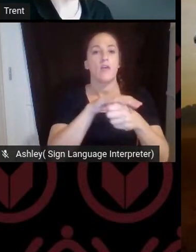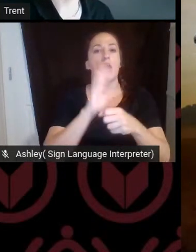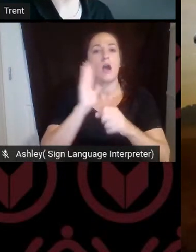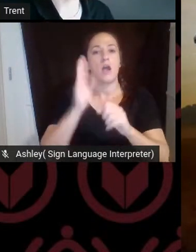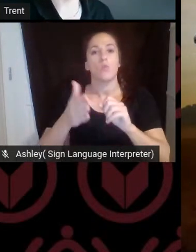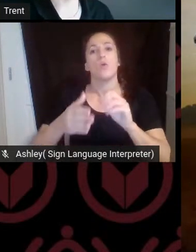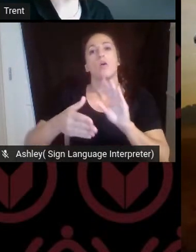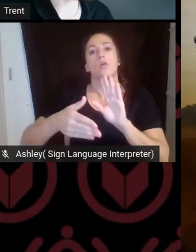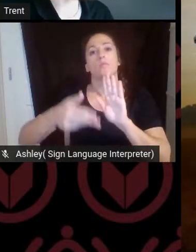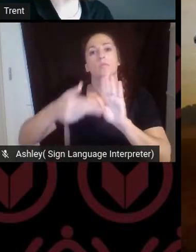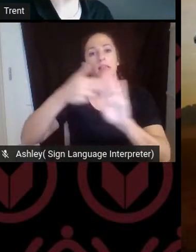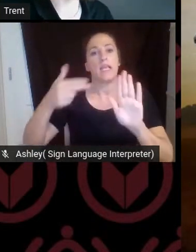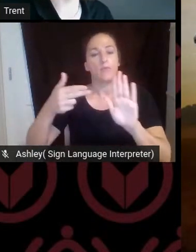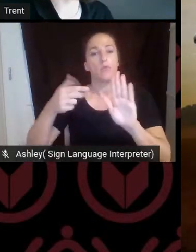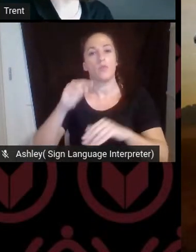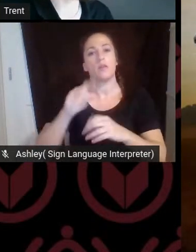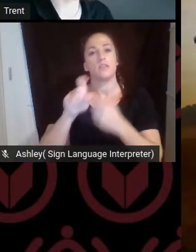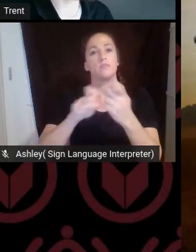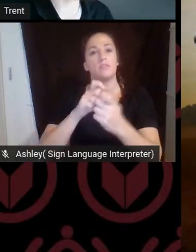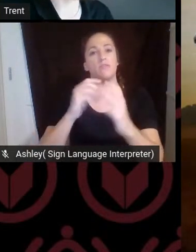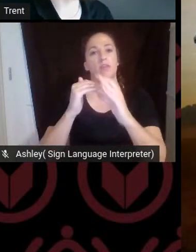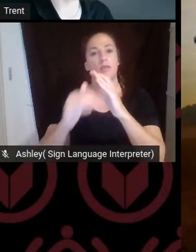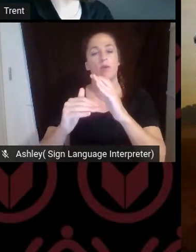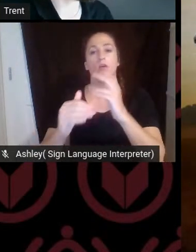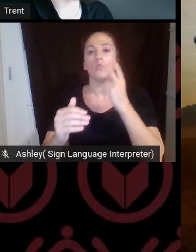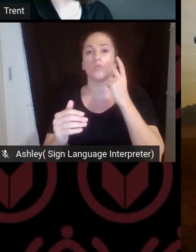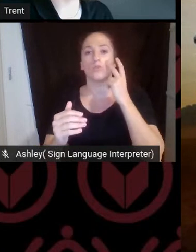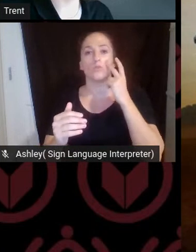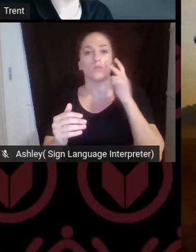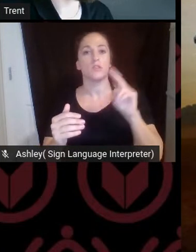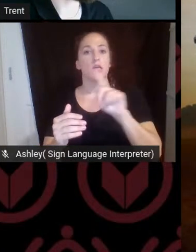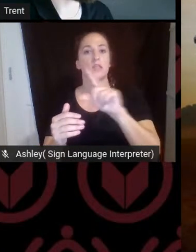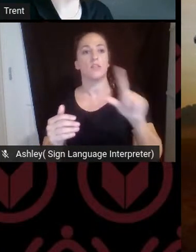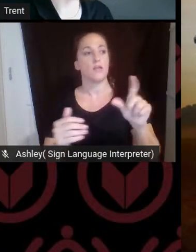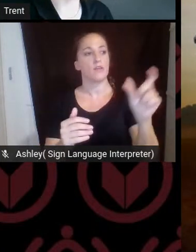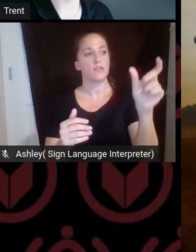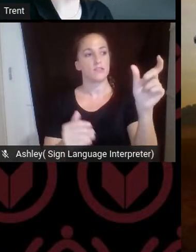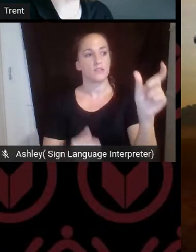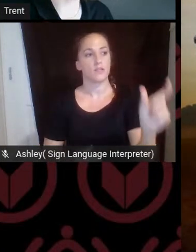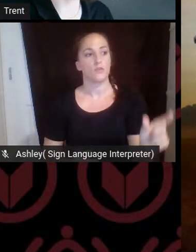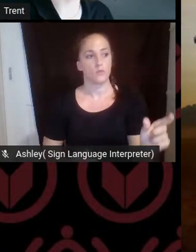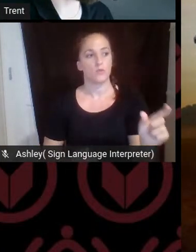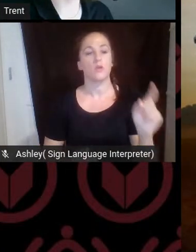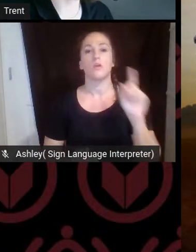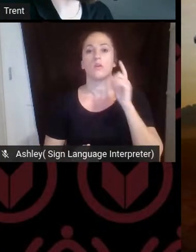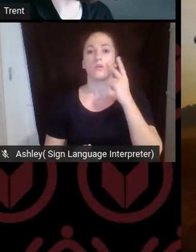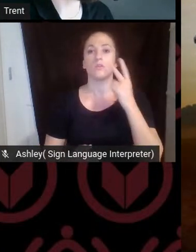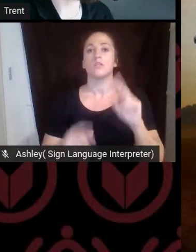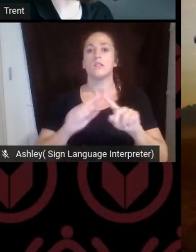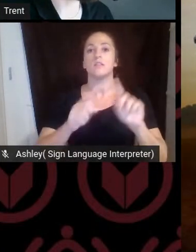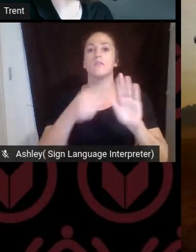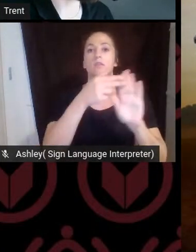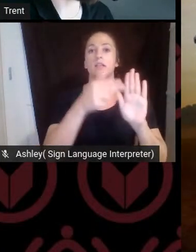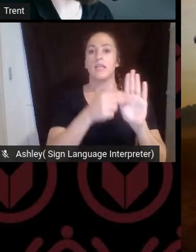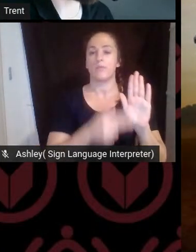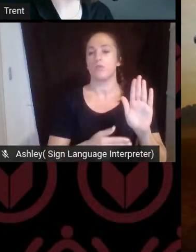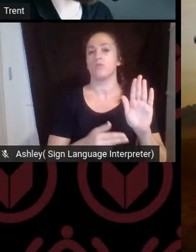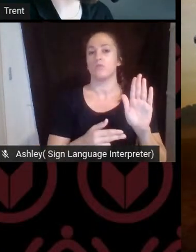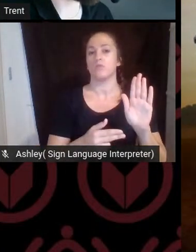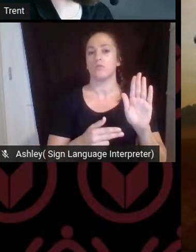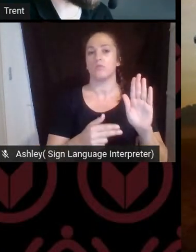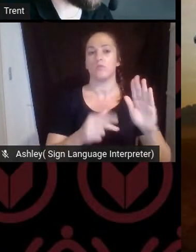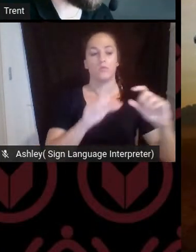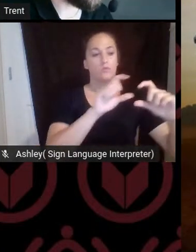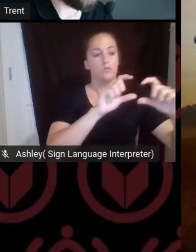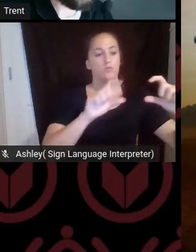email. So if I look on my left-hand side over here under my inbox, I have labels here. I've got drafts, but right underneath that, I've